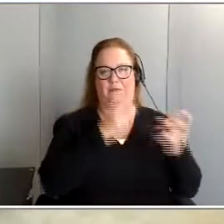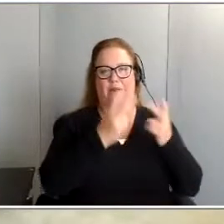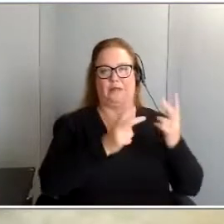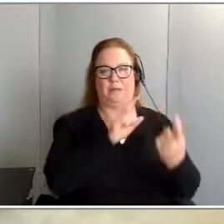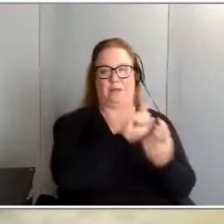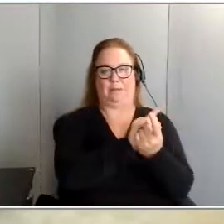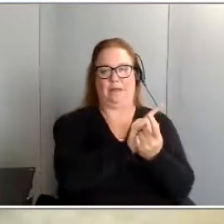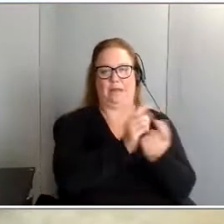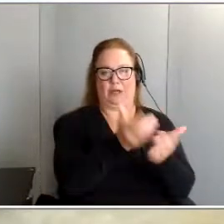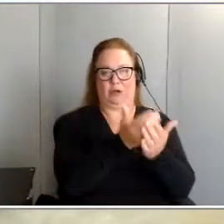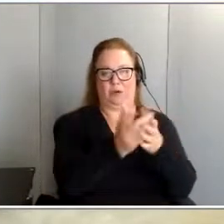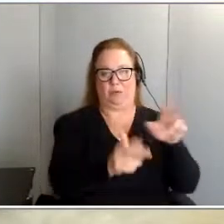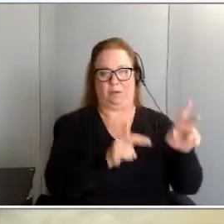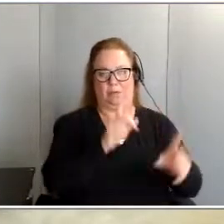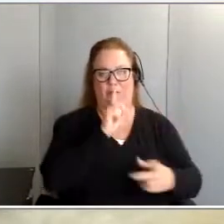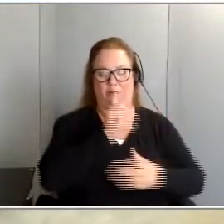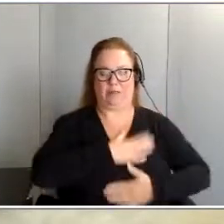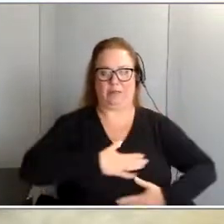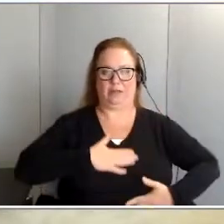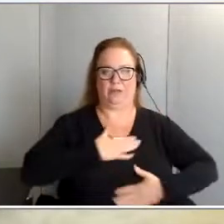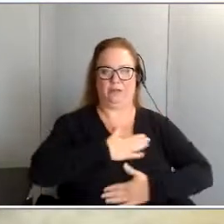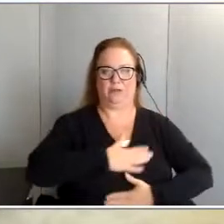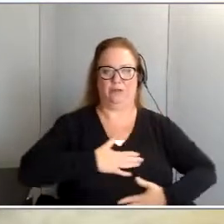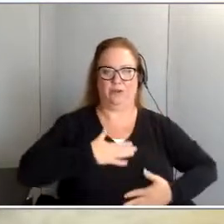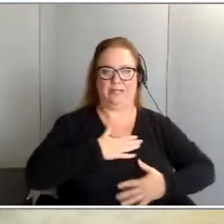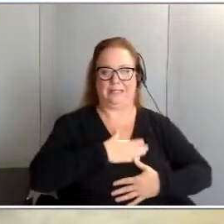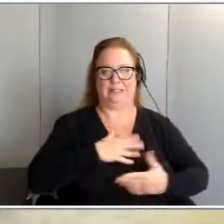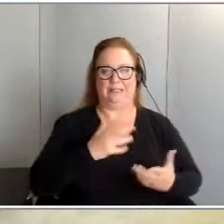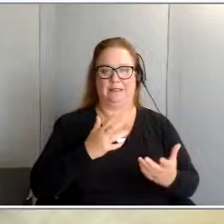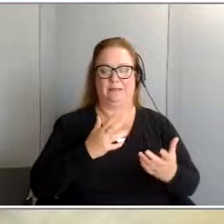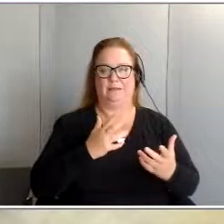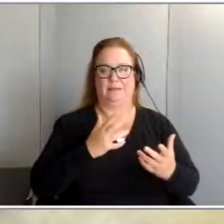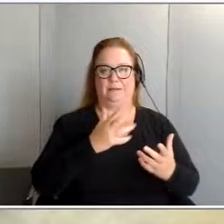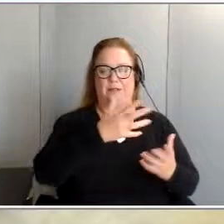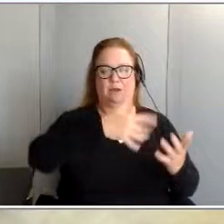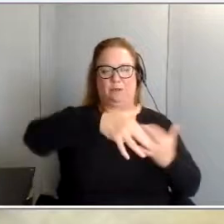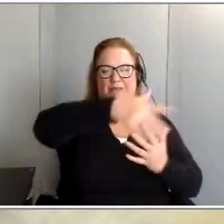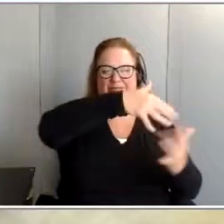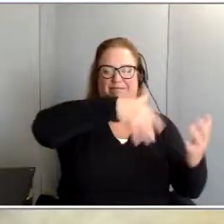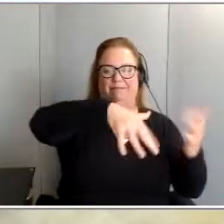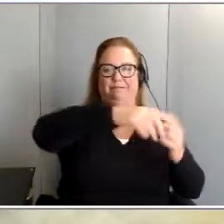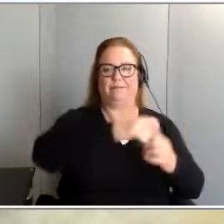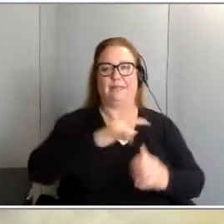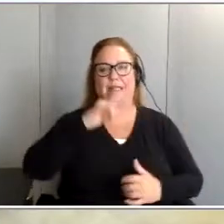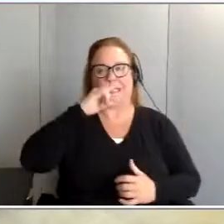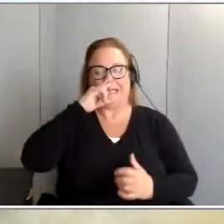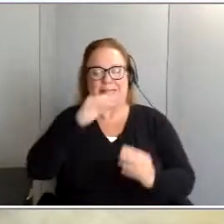he really enjoys just hanging out with those guys. With kids, it's a little more hands-on.